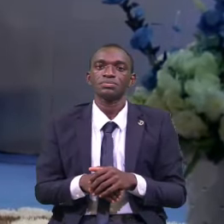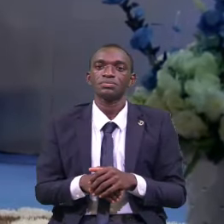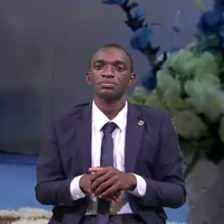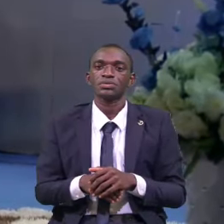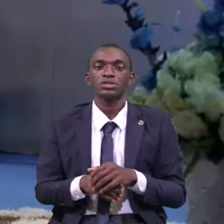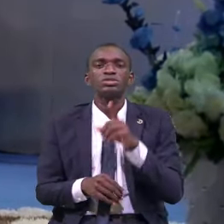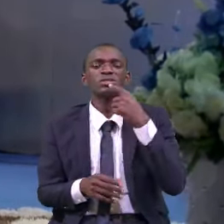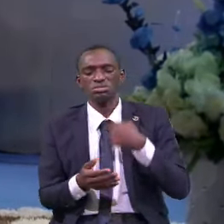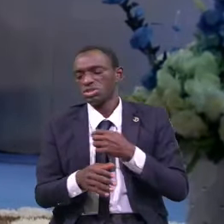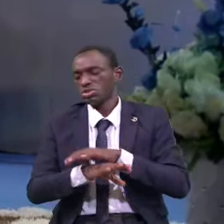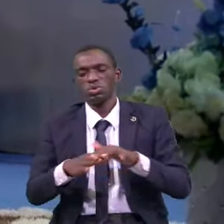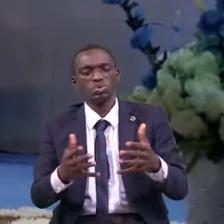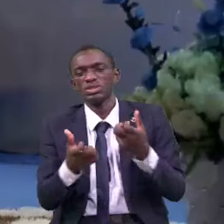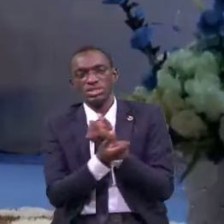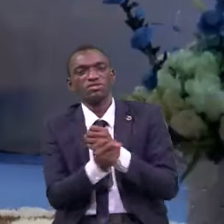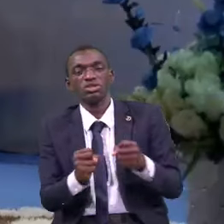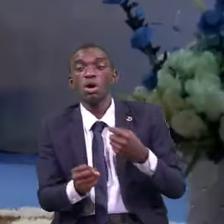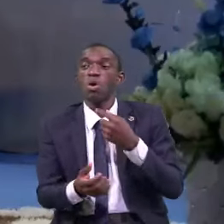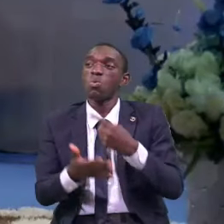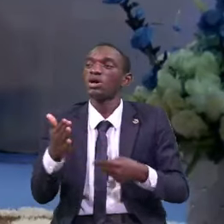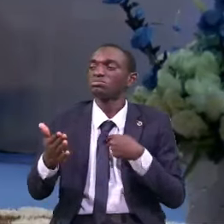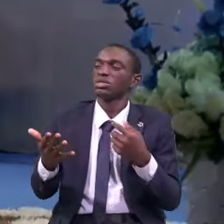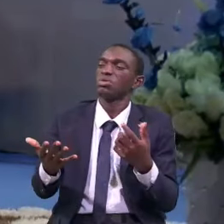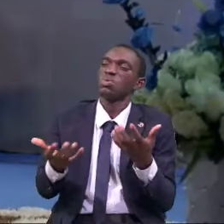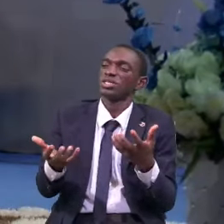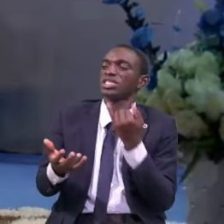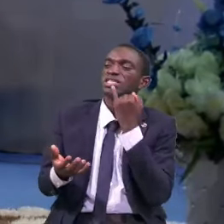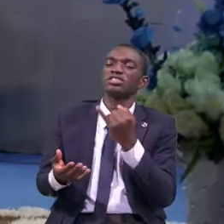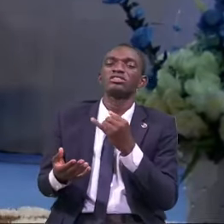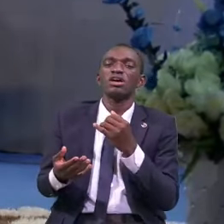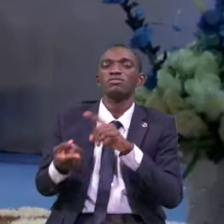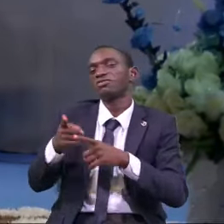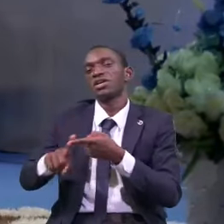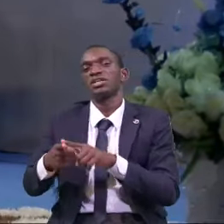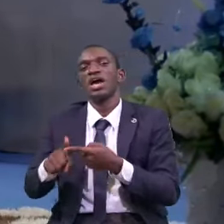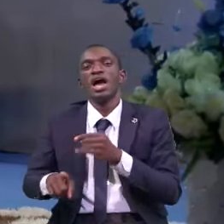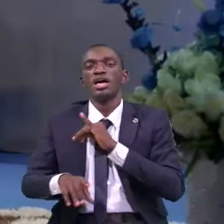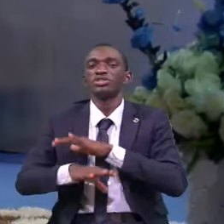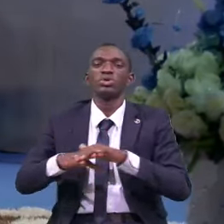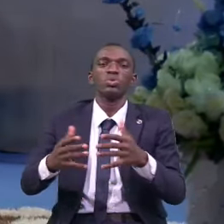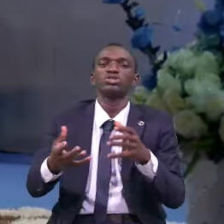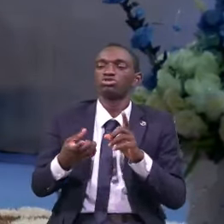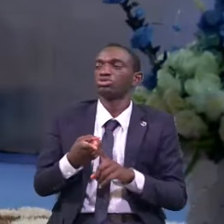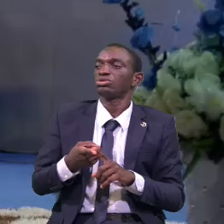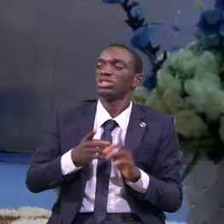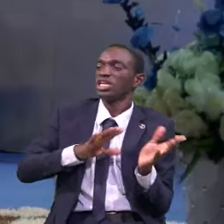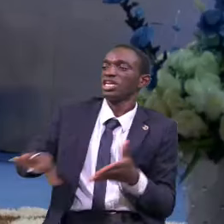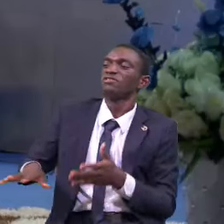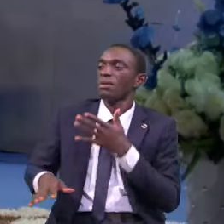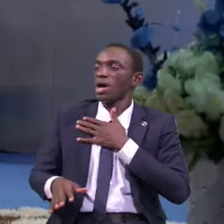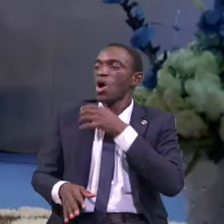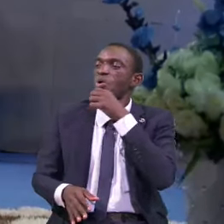All I want is, you know, a new friend. I don't want to leave all my old sinful partners. If